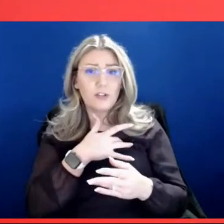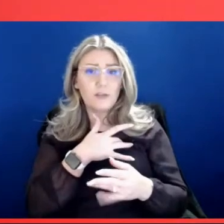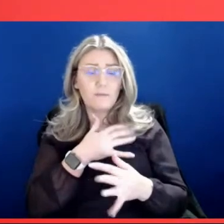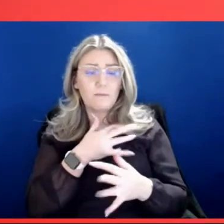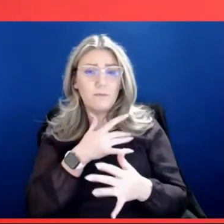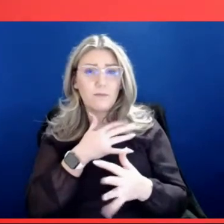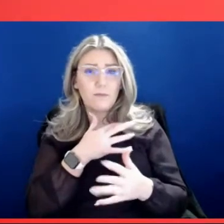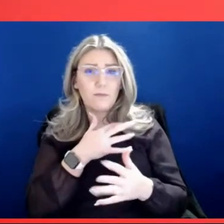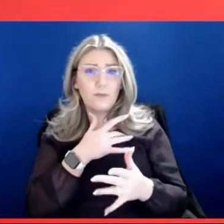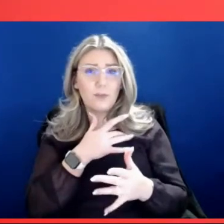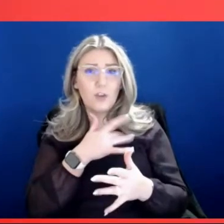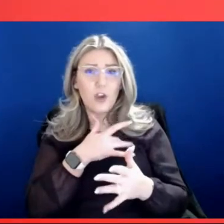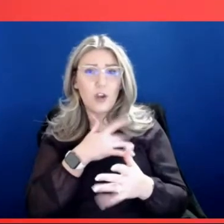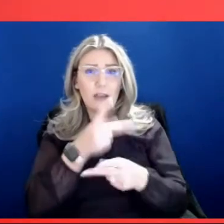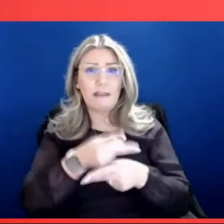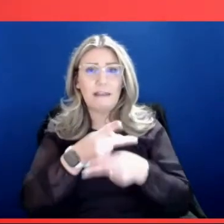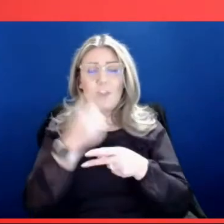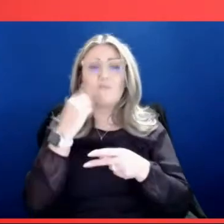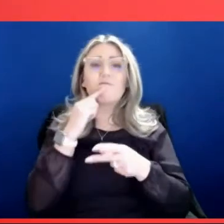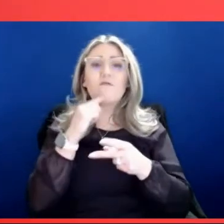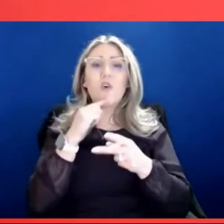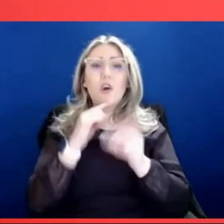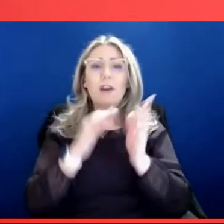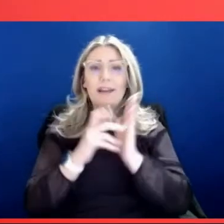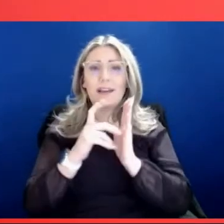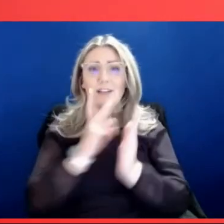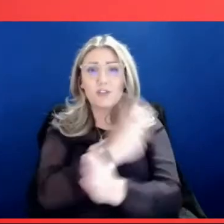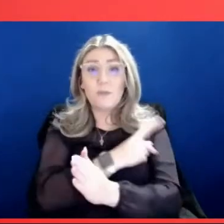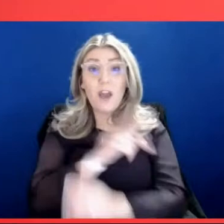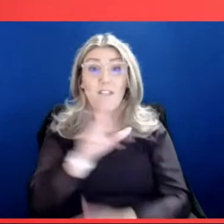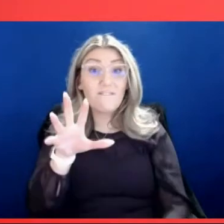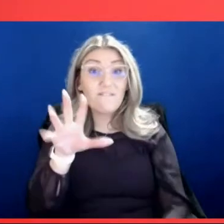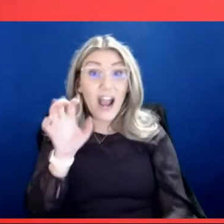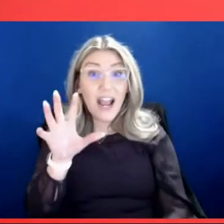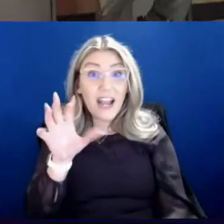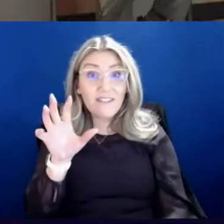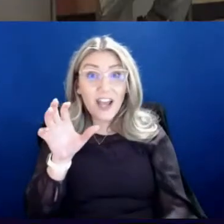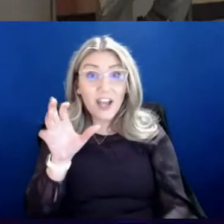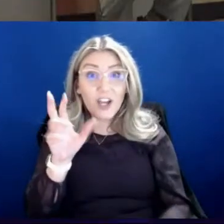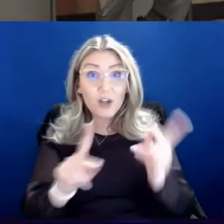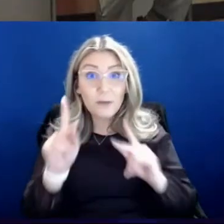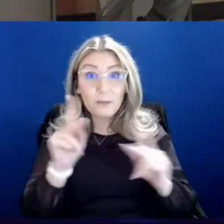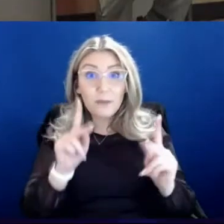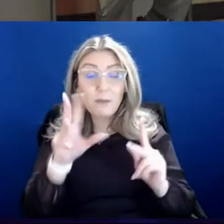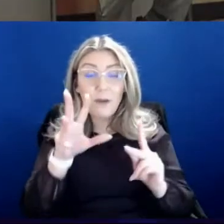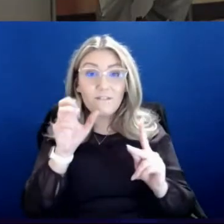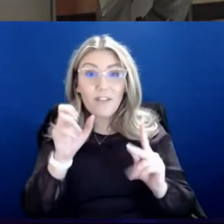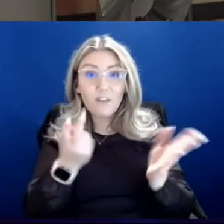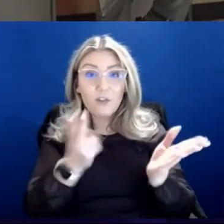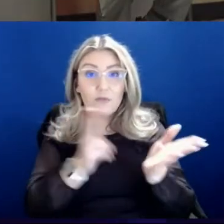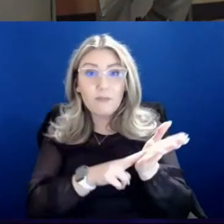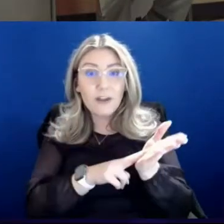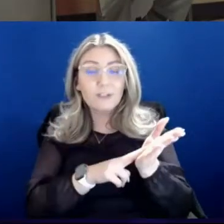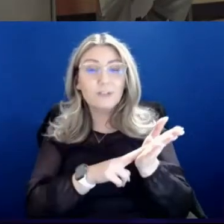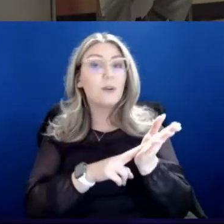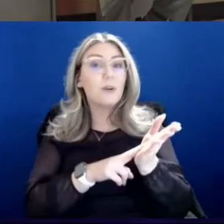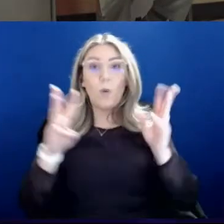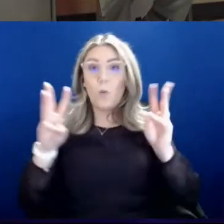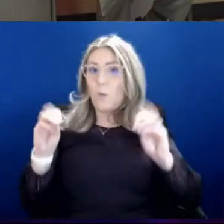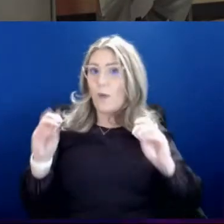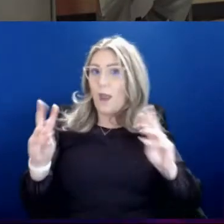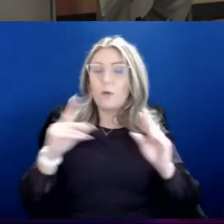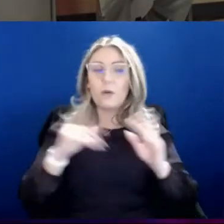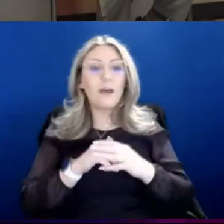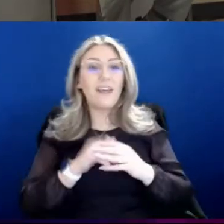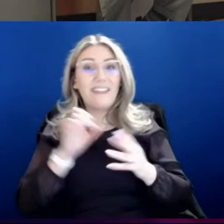cardiac care of the cancer patient. There were 500 people and 500 registrants. So this has gone up a factor